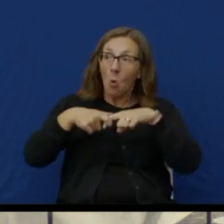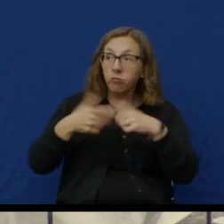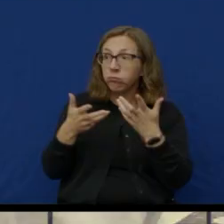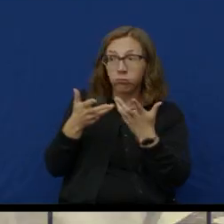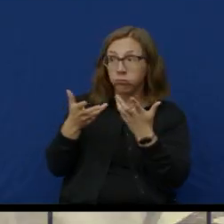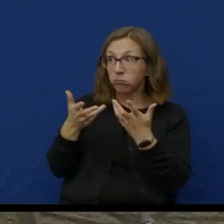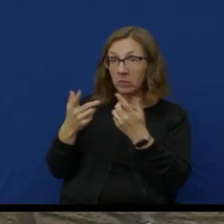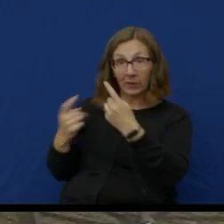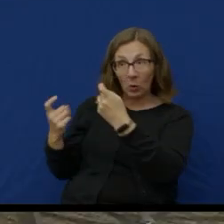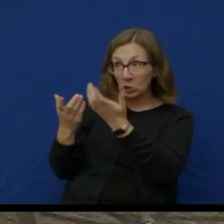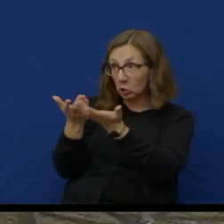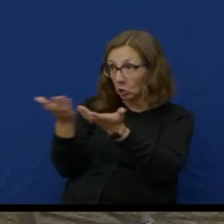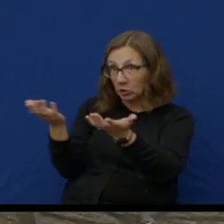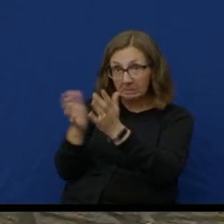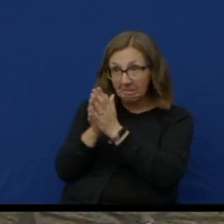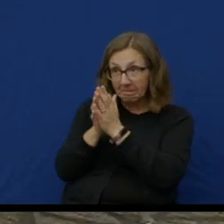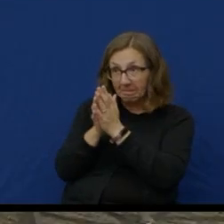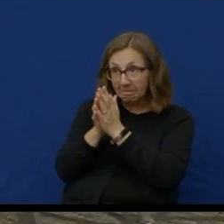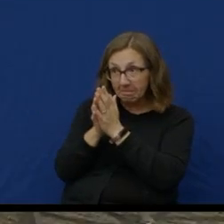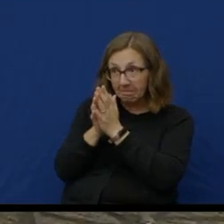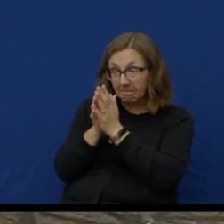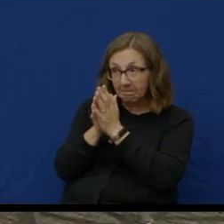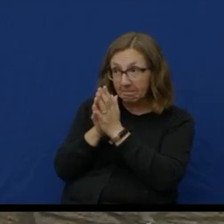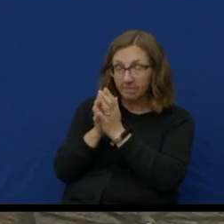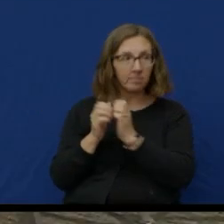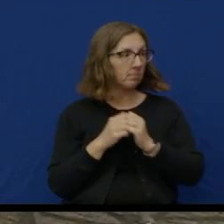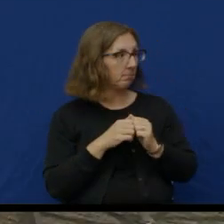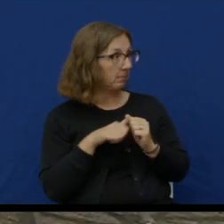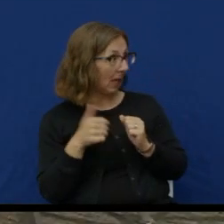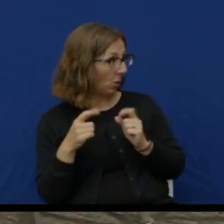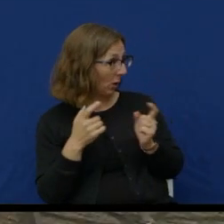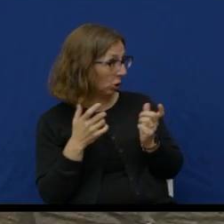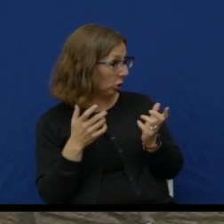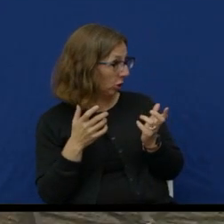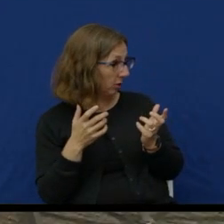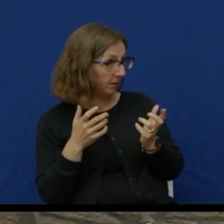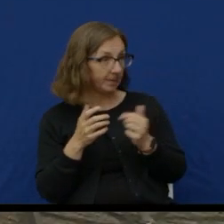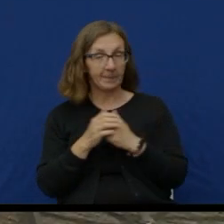that you may have. Any questions?